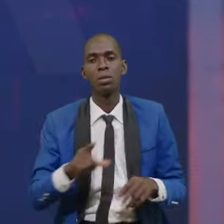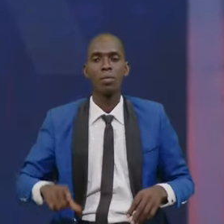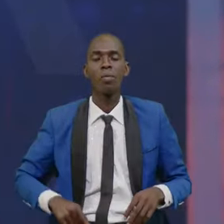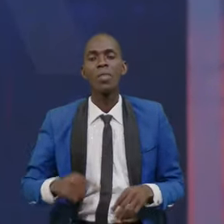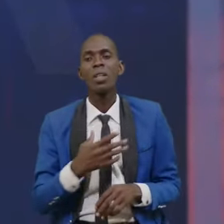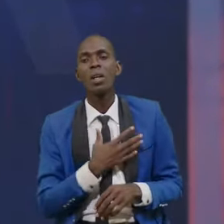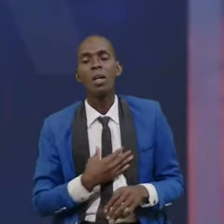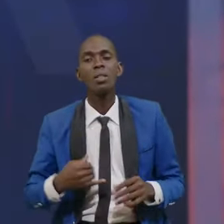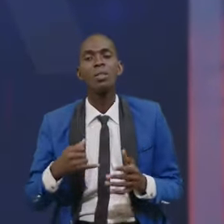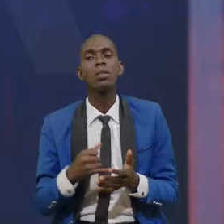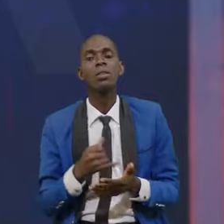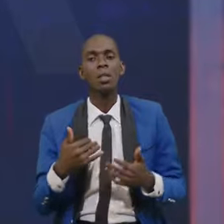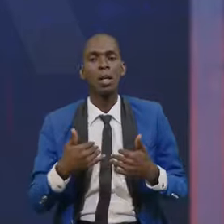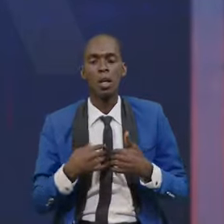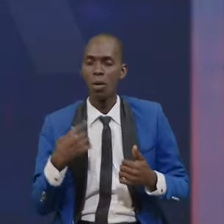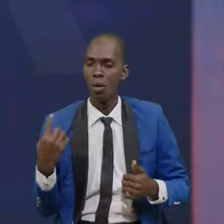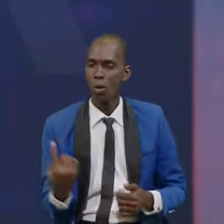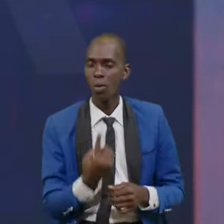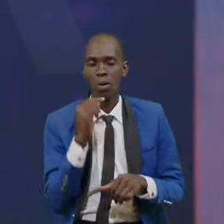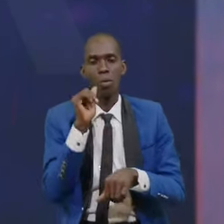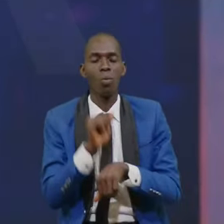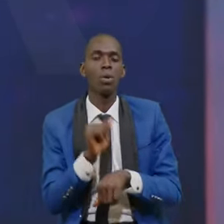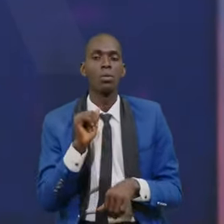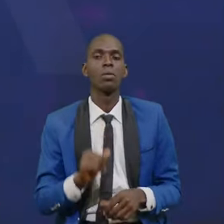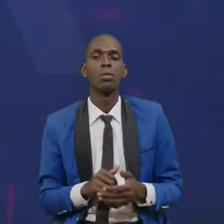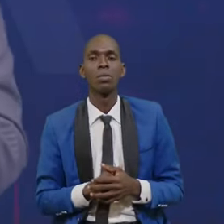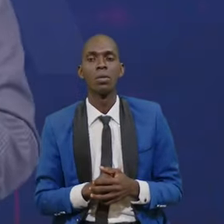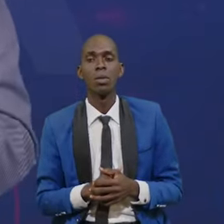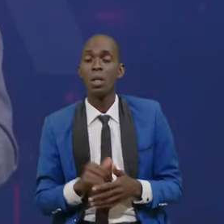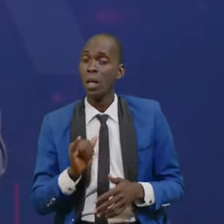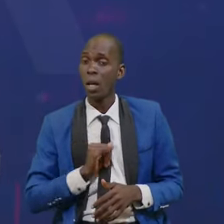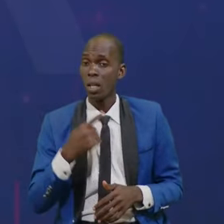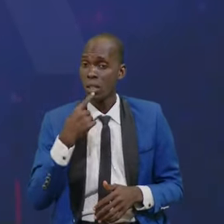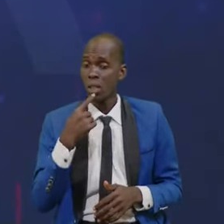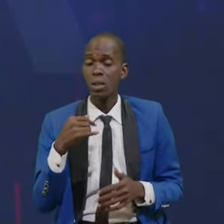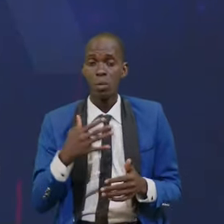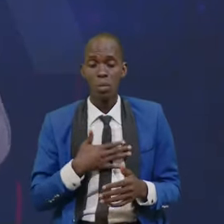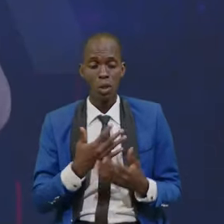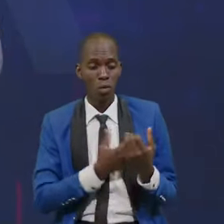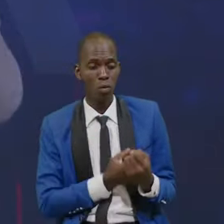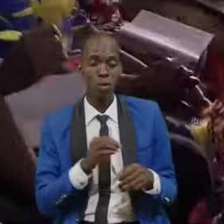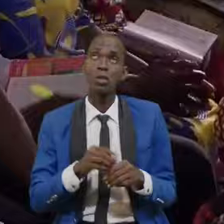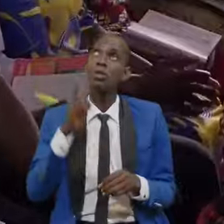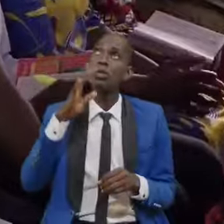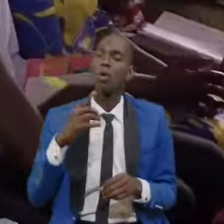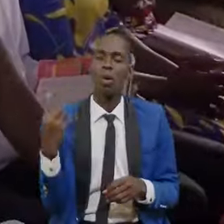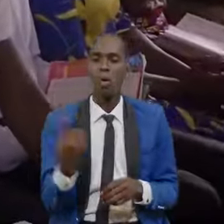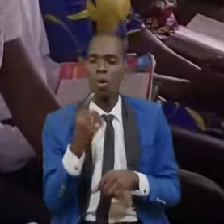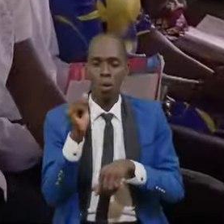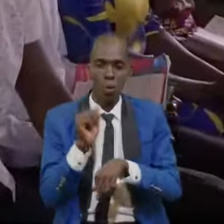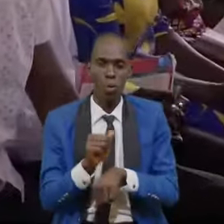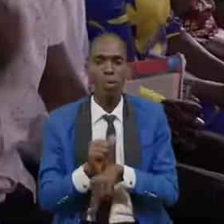it has always worked. I said, it has always worked.